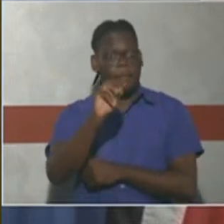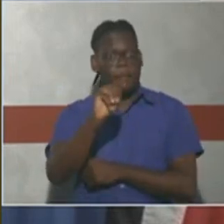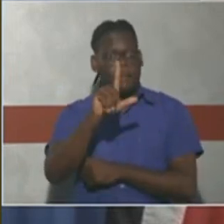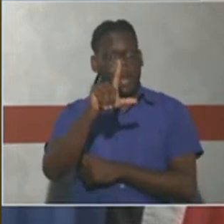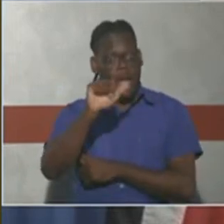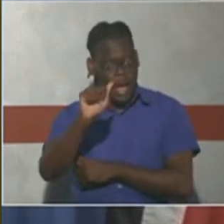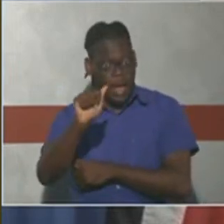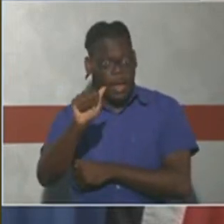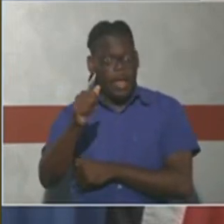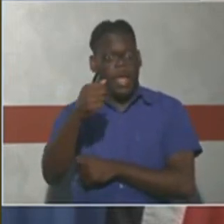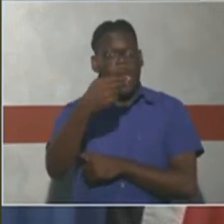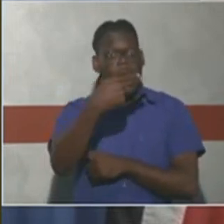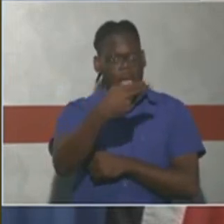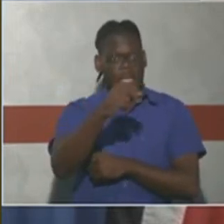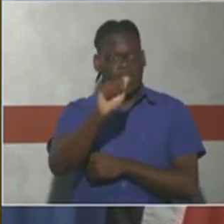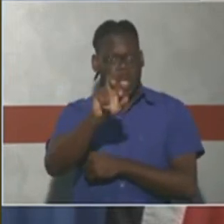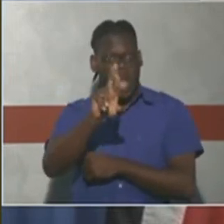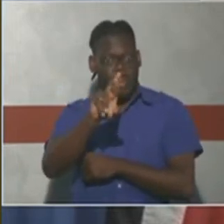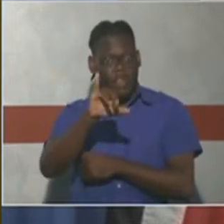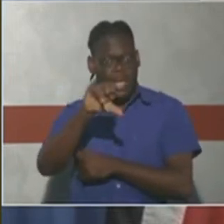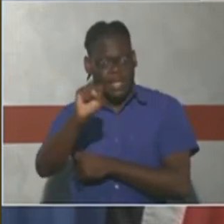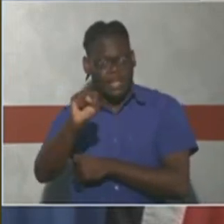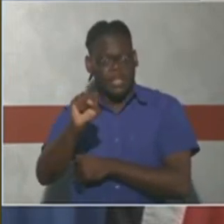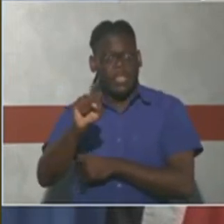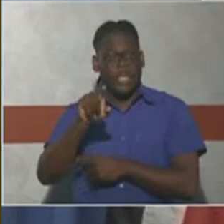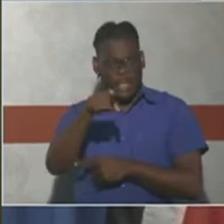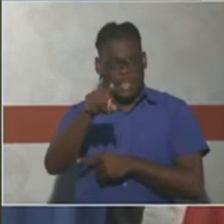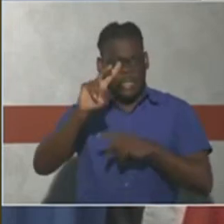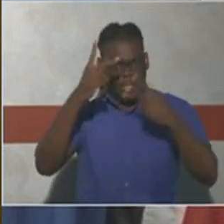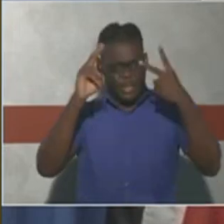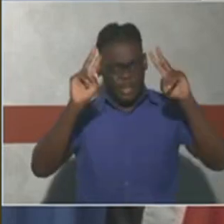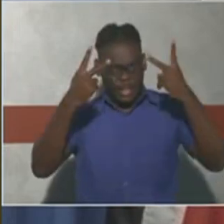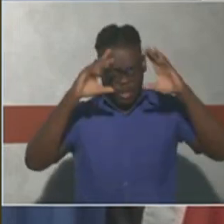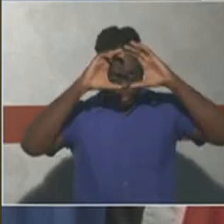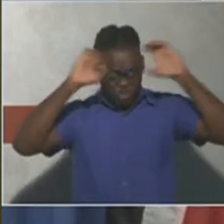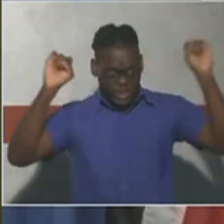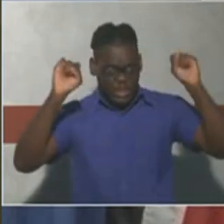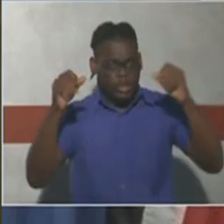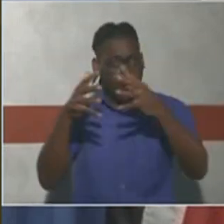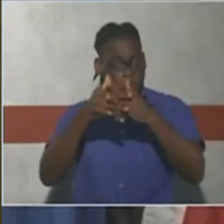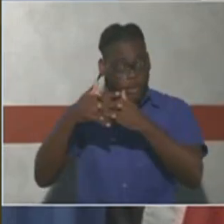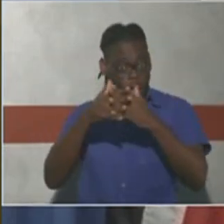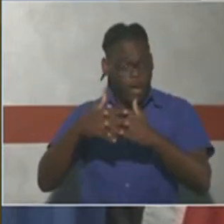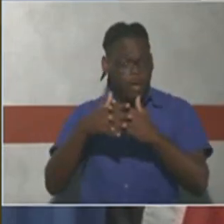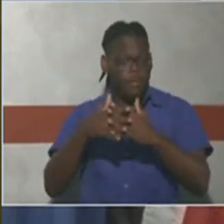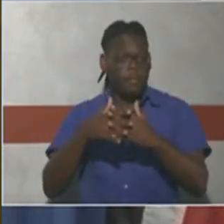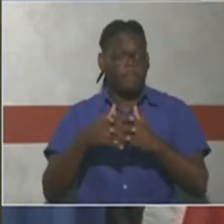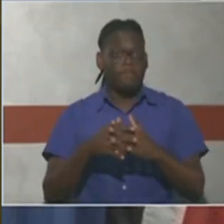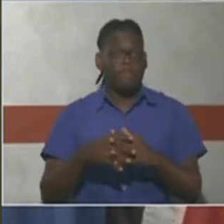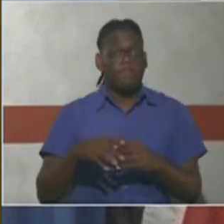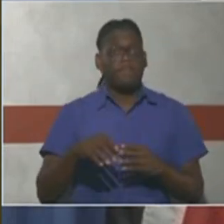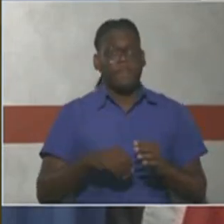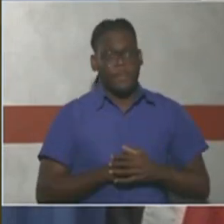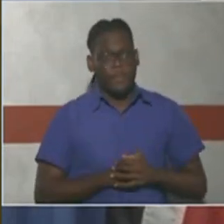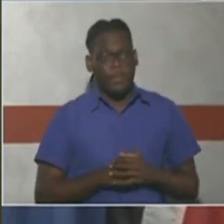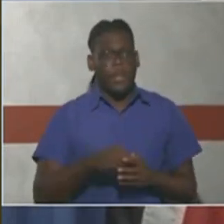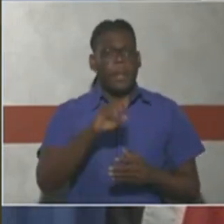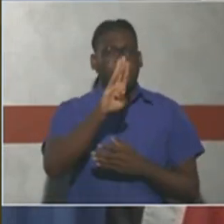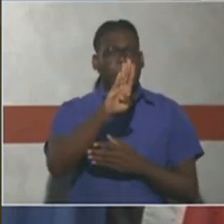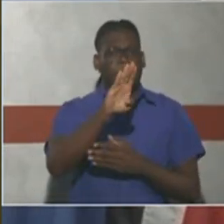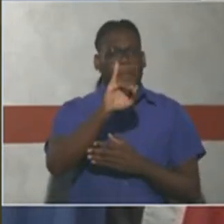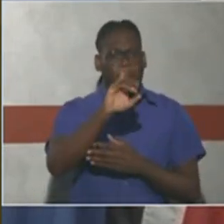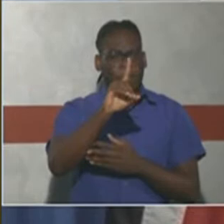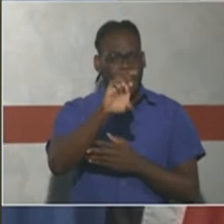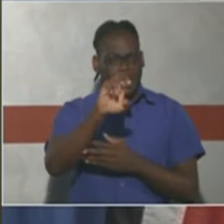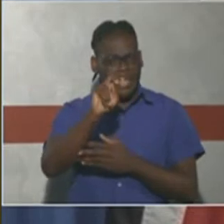to chair a team to work on energy security for the Caribbean region. I, as Prime Minister of Trinidad and